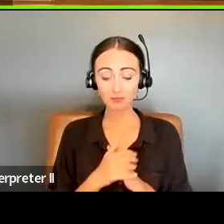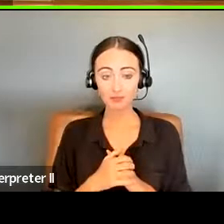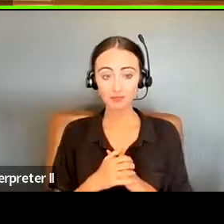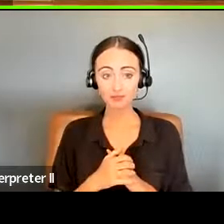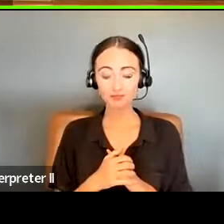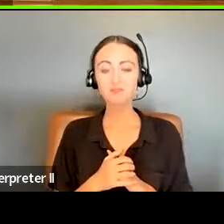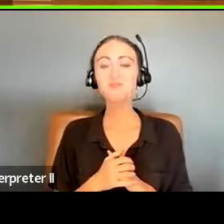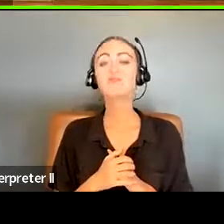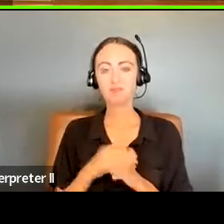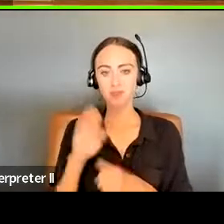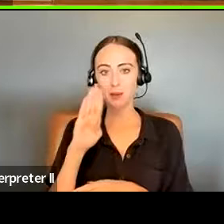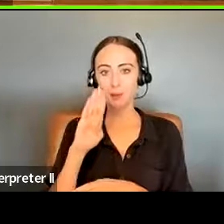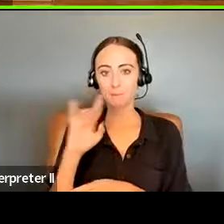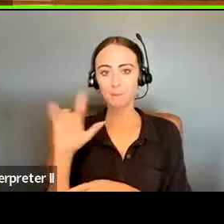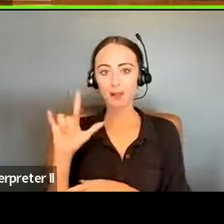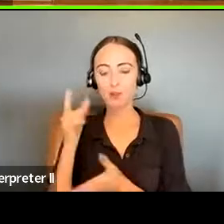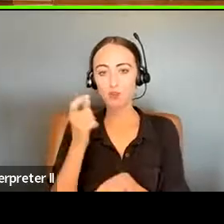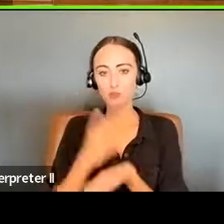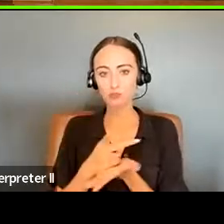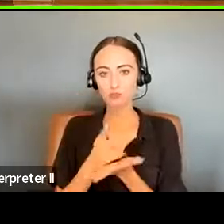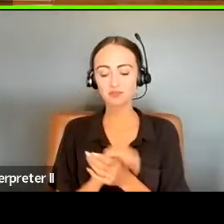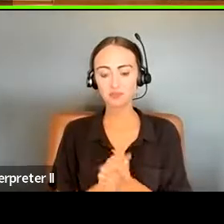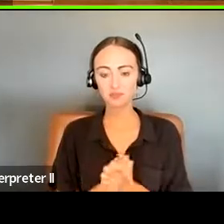The bill is approved unanimously.